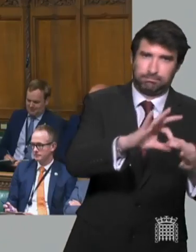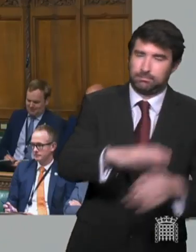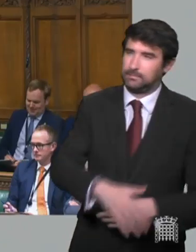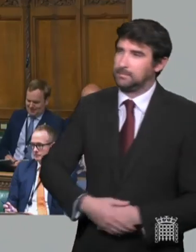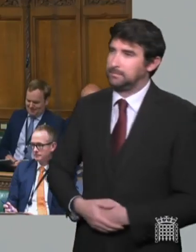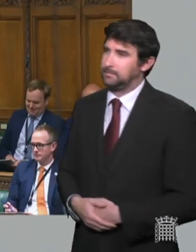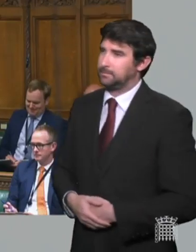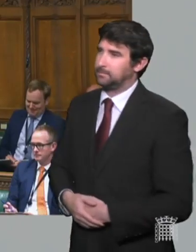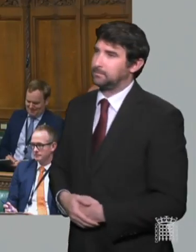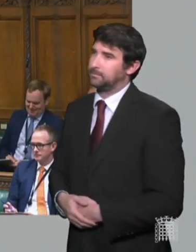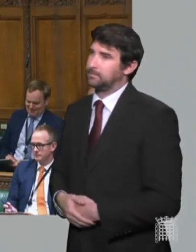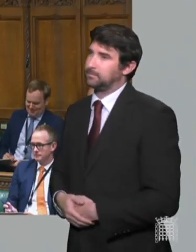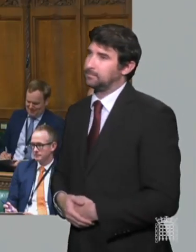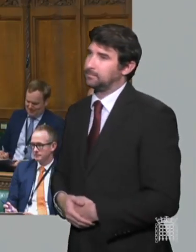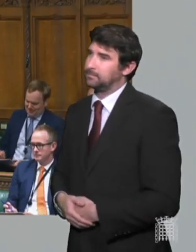sir.